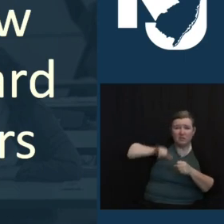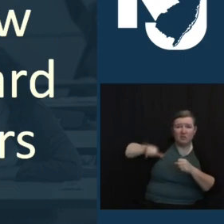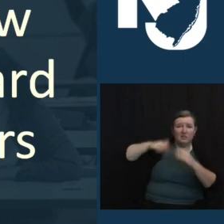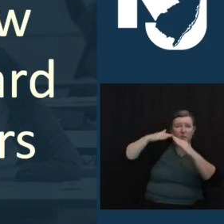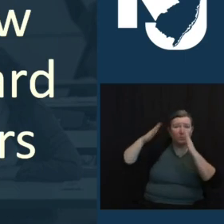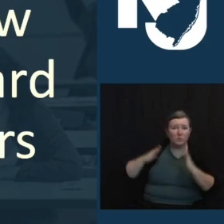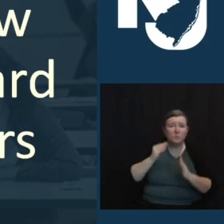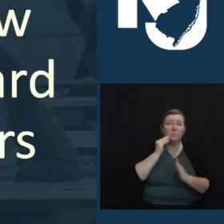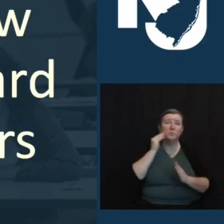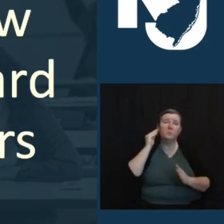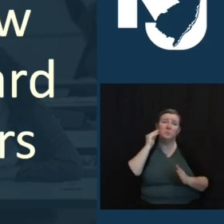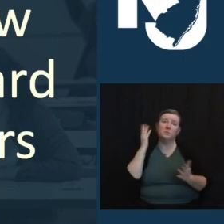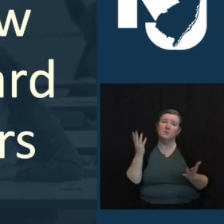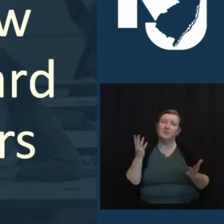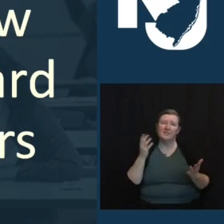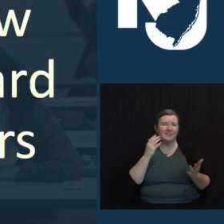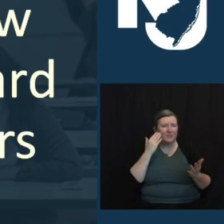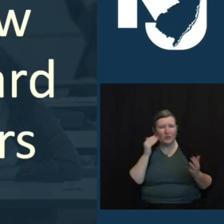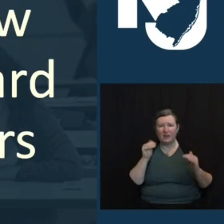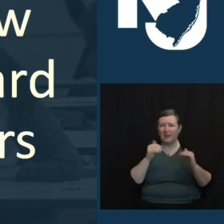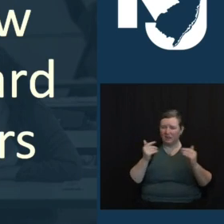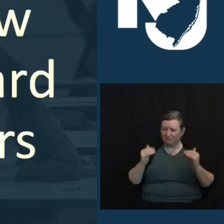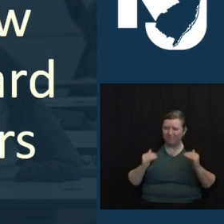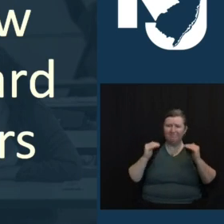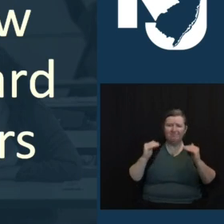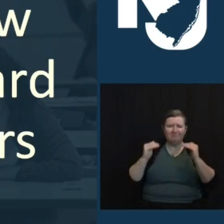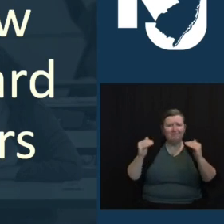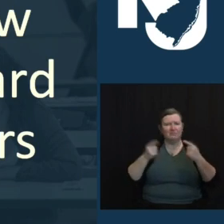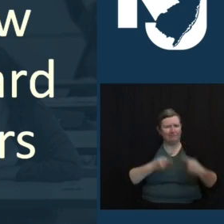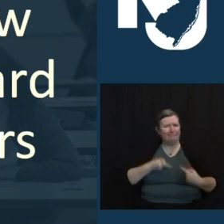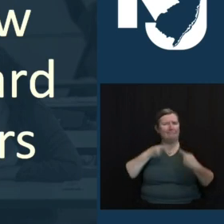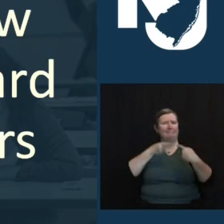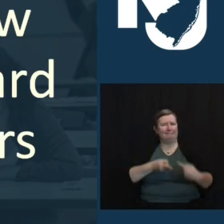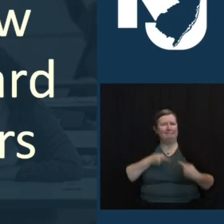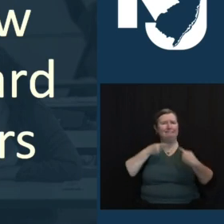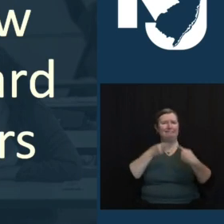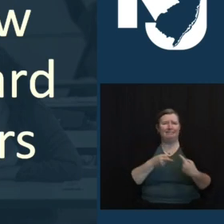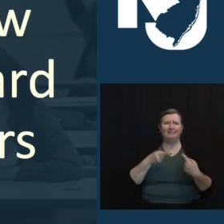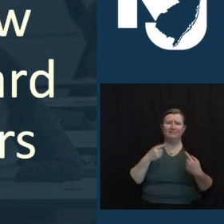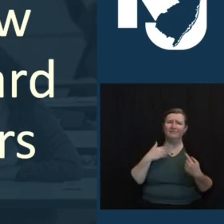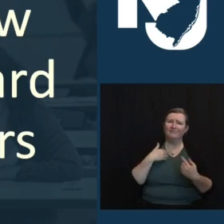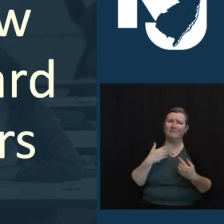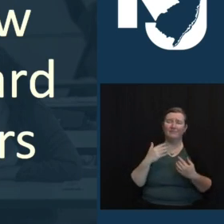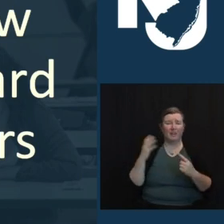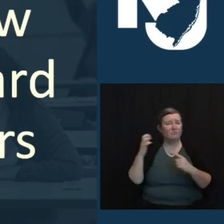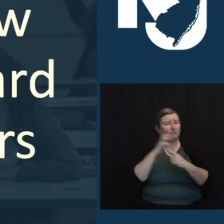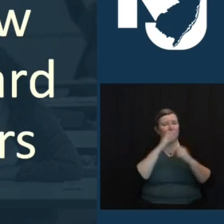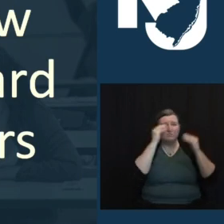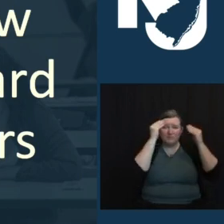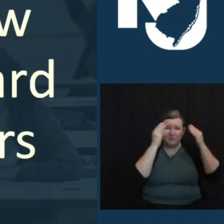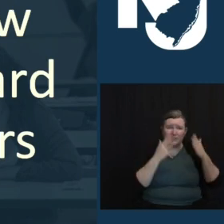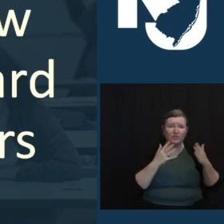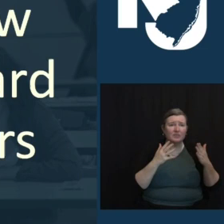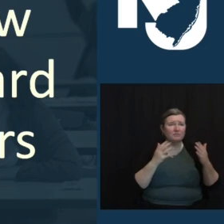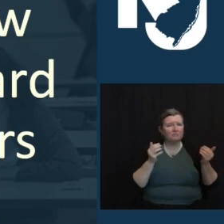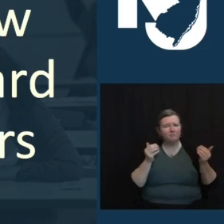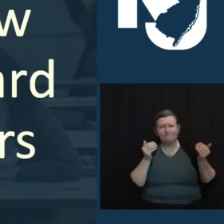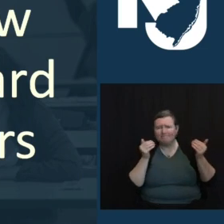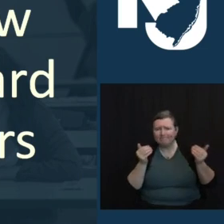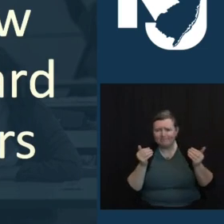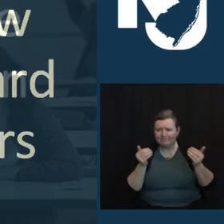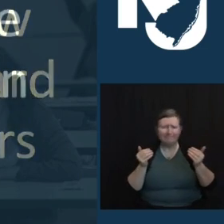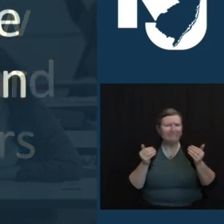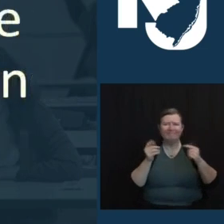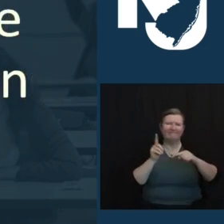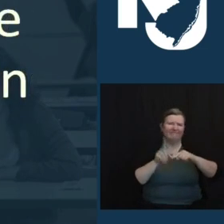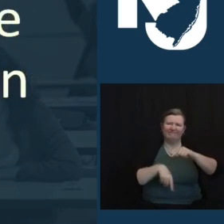forward or how our world-class extraordinary educators move forward in their professions, for that matter. And let me